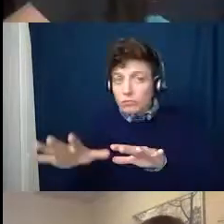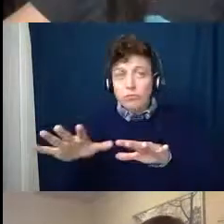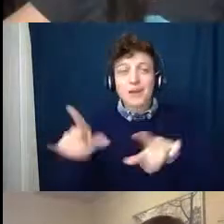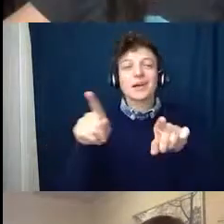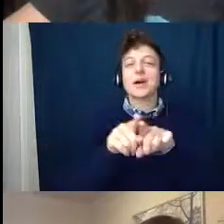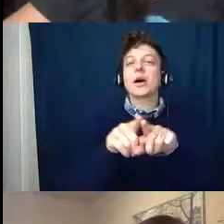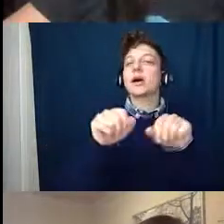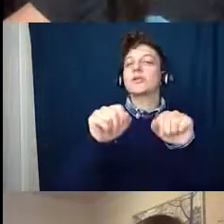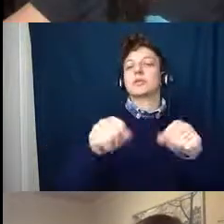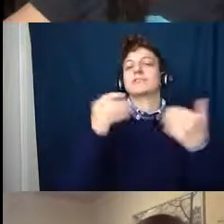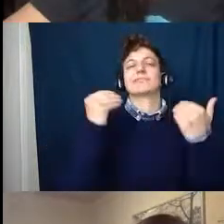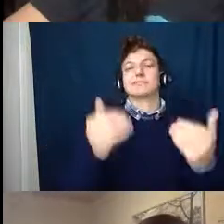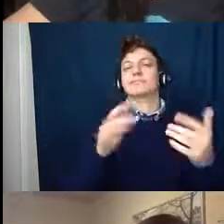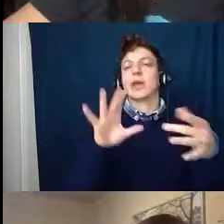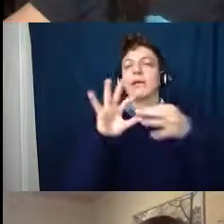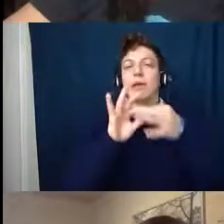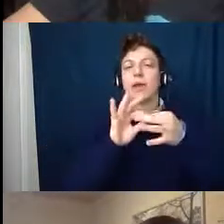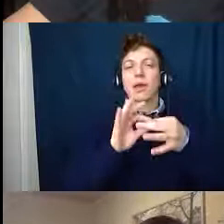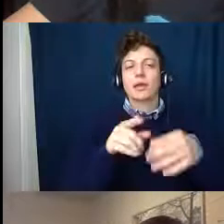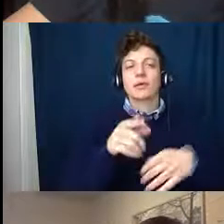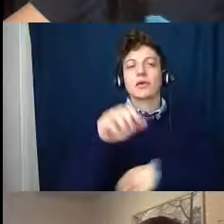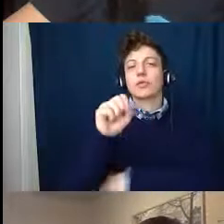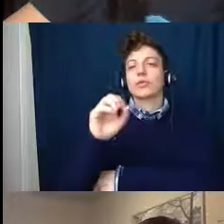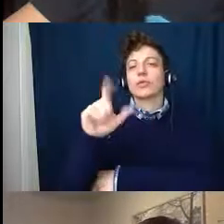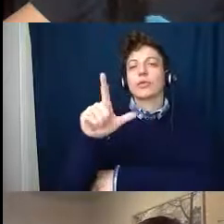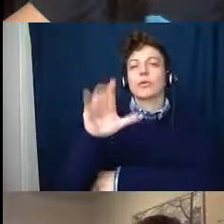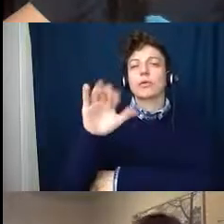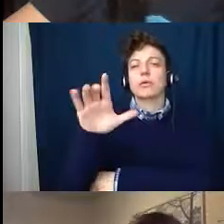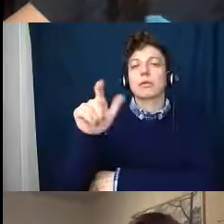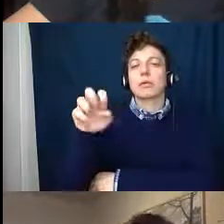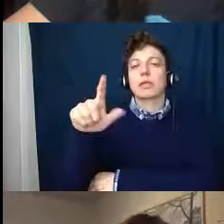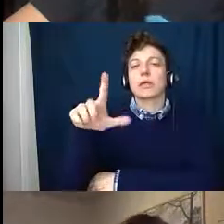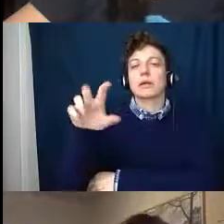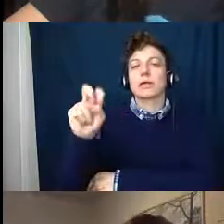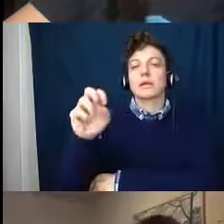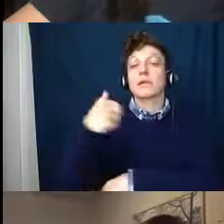can feel free to connect with Soul Collective and myself on social media if you're interested.